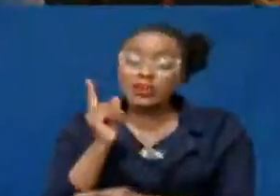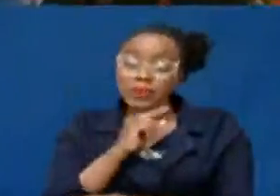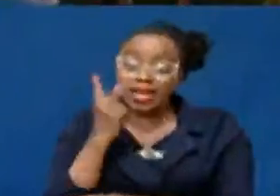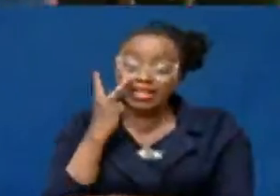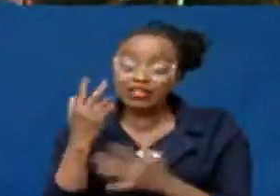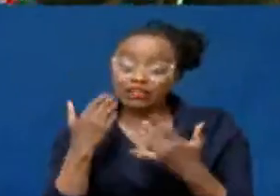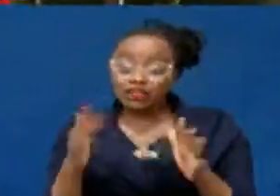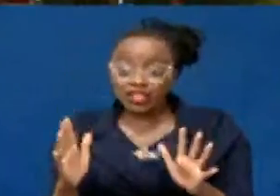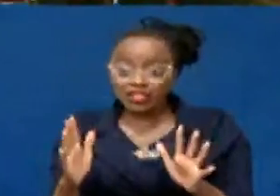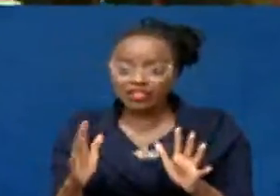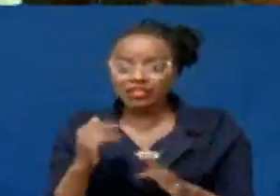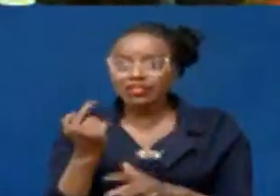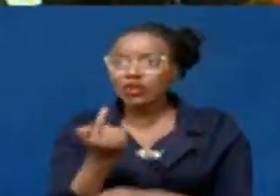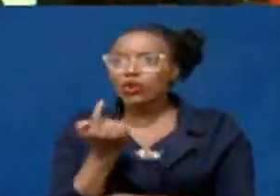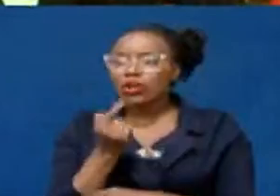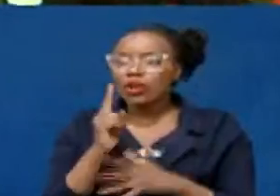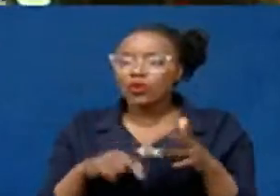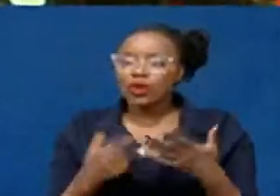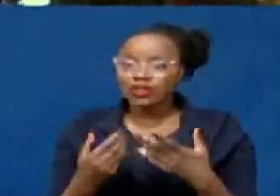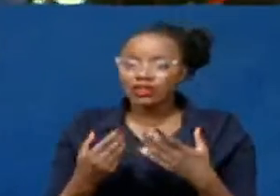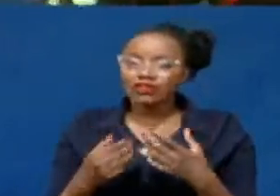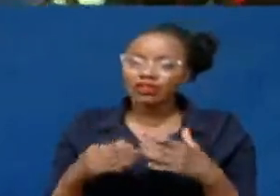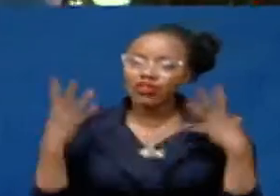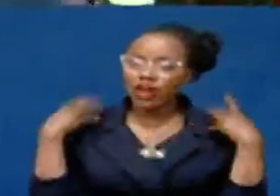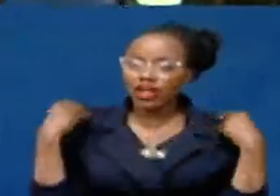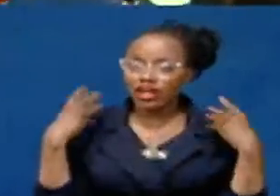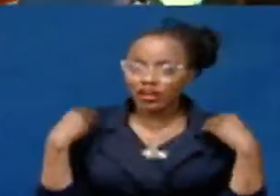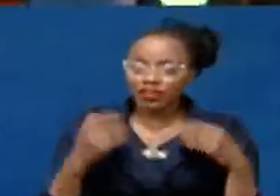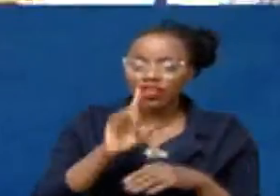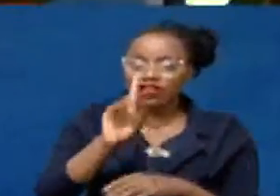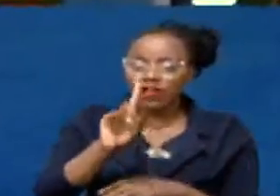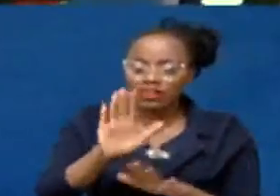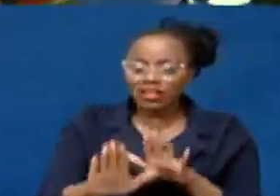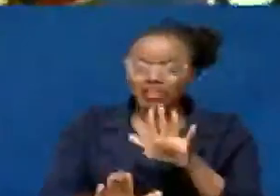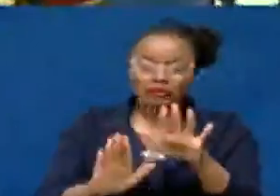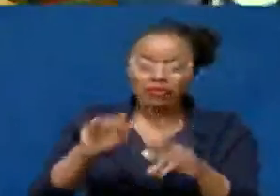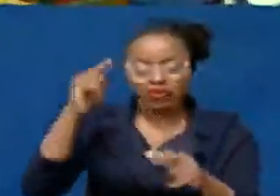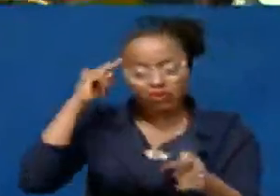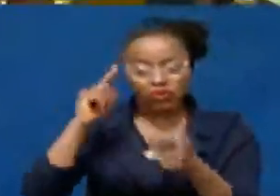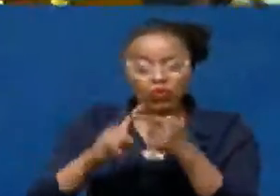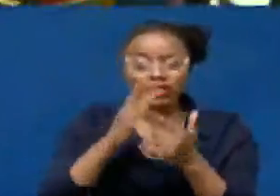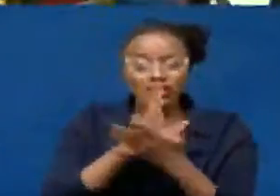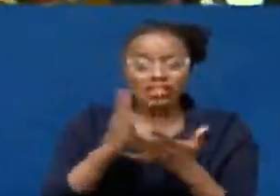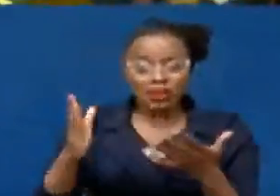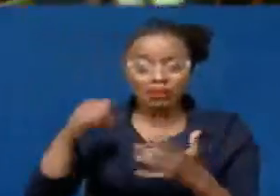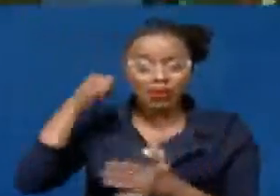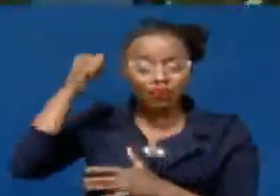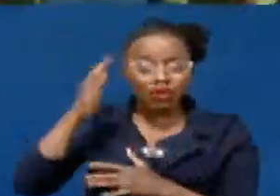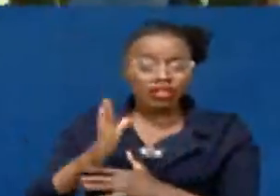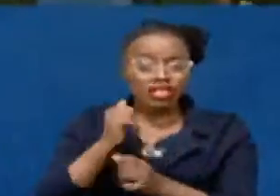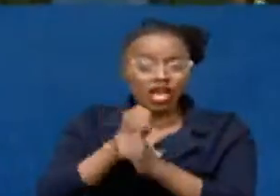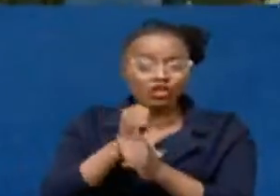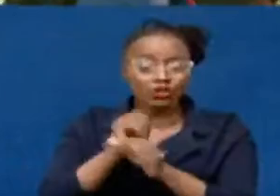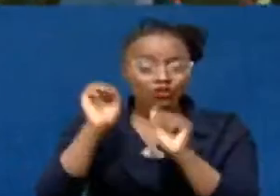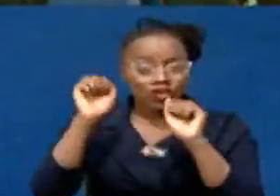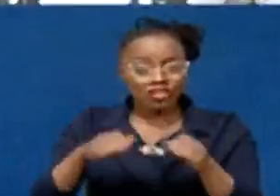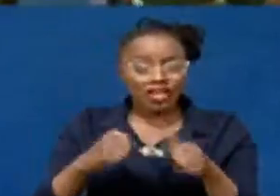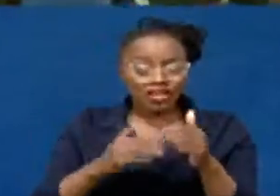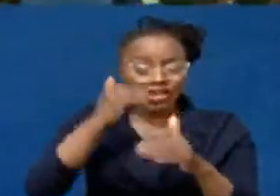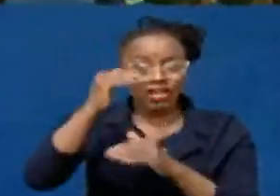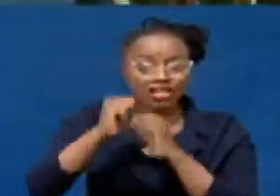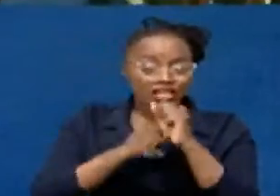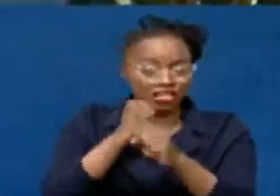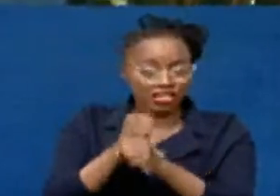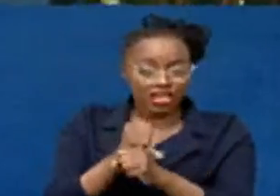here is just a dress rehearsal or the first steps towards something politicians will do next